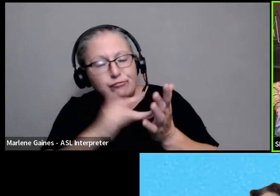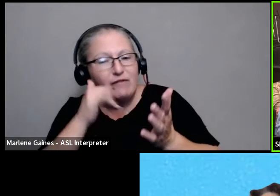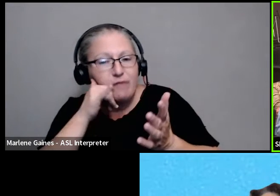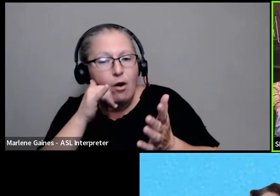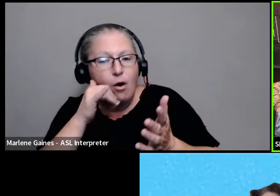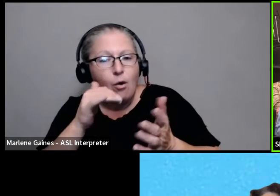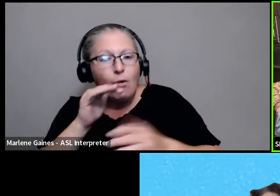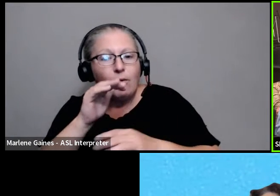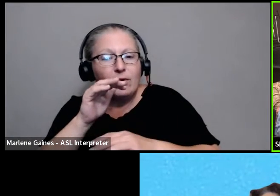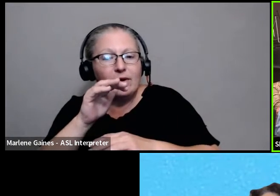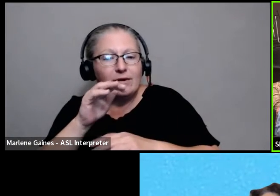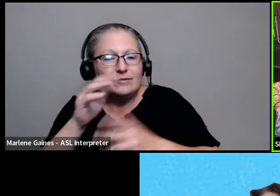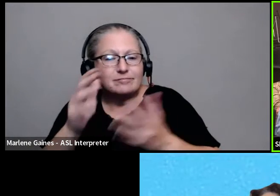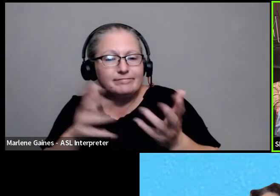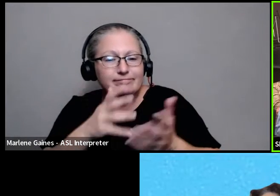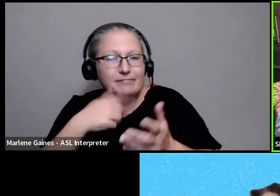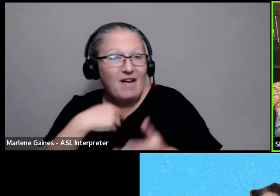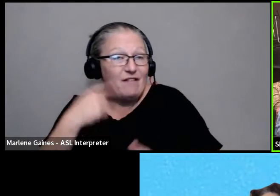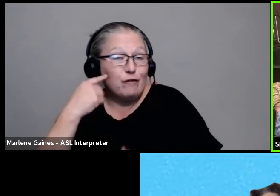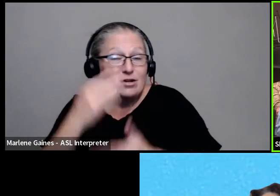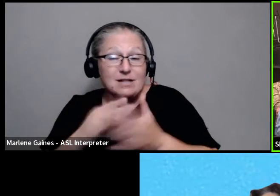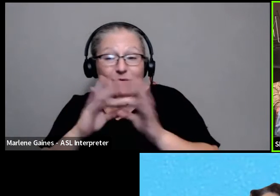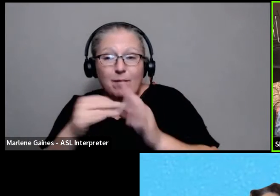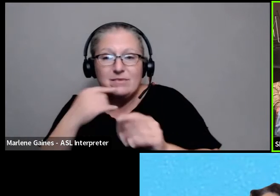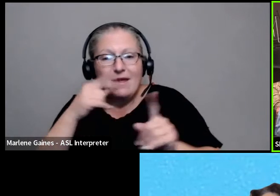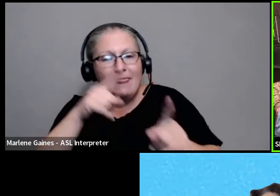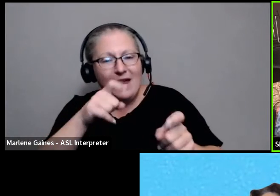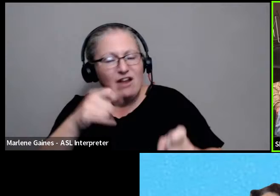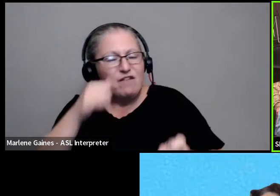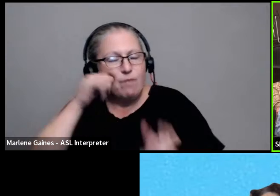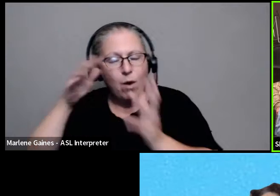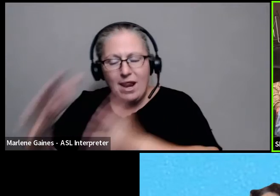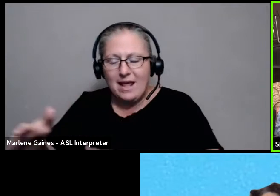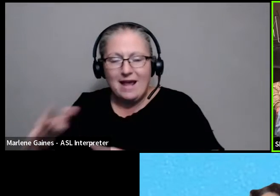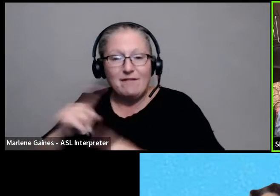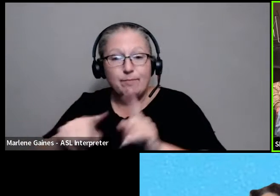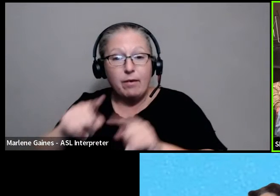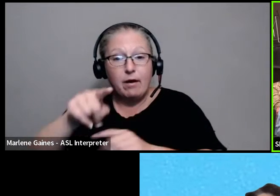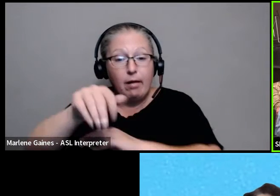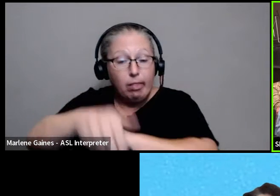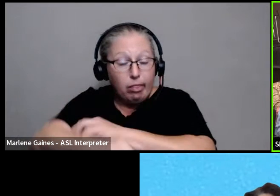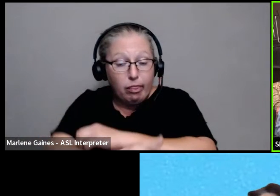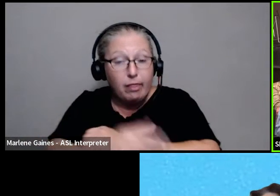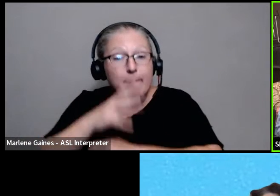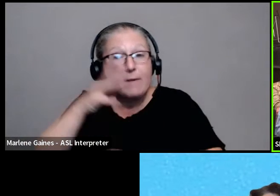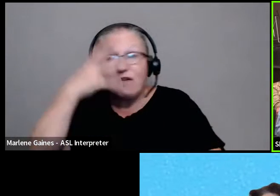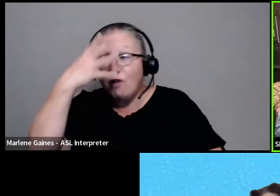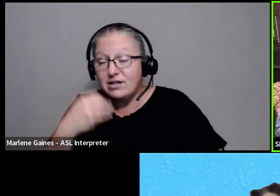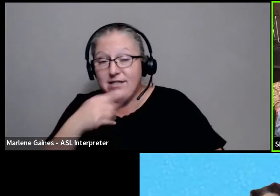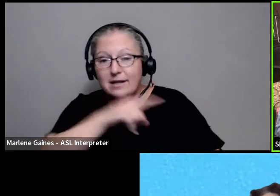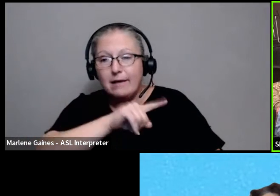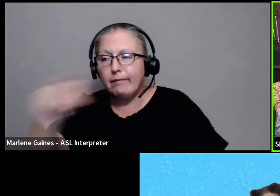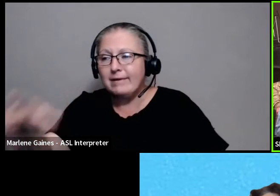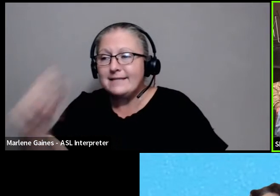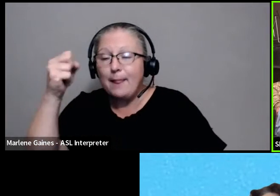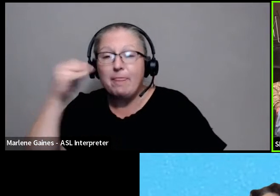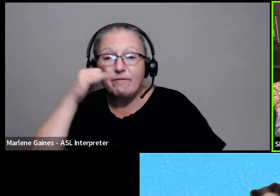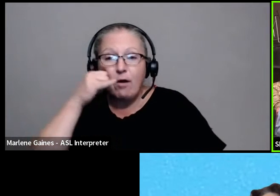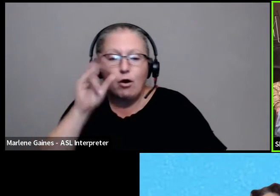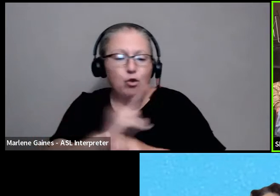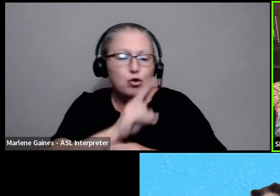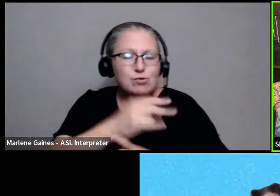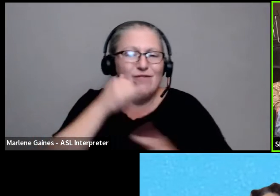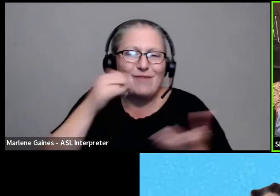despite, I've heard families, they need to leave it here, but then in the middle of the night, parents fall asleep, the kid grabs the phone and is using